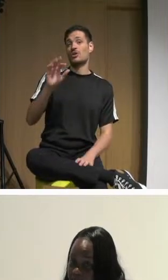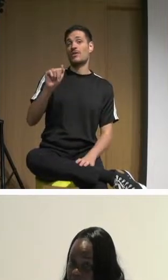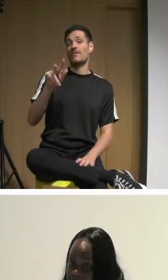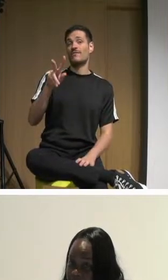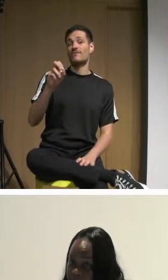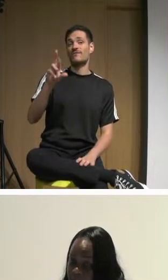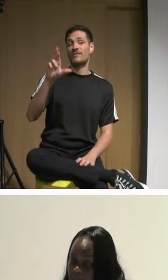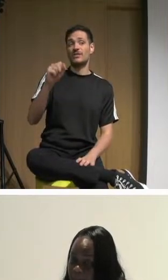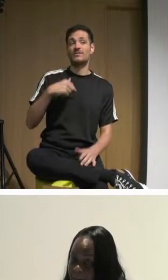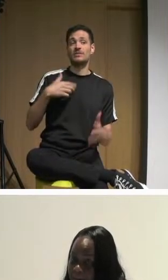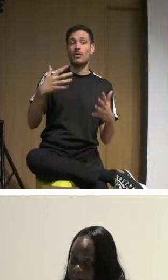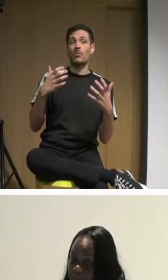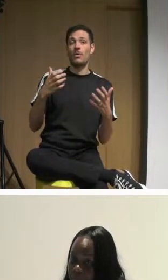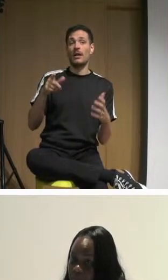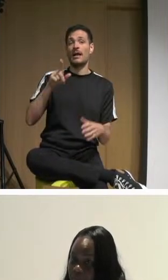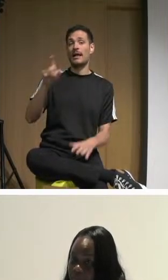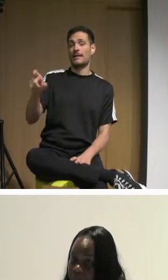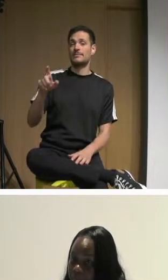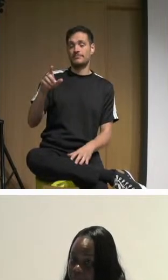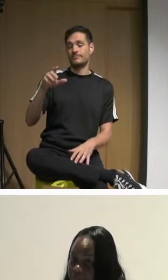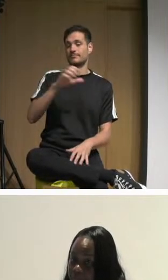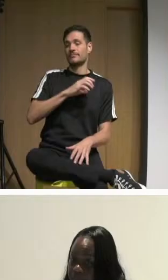Brown Robinson.